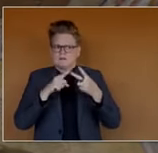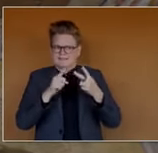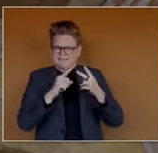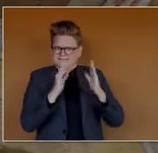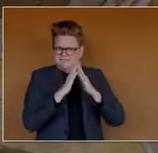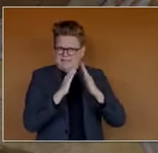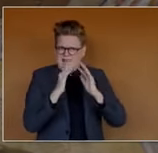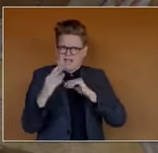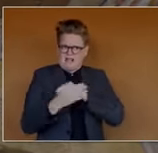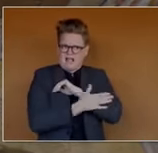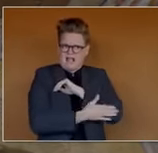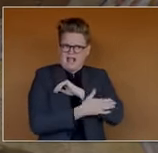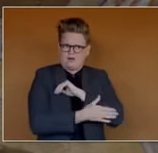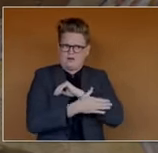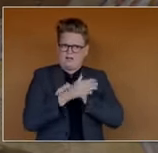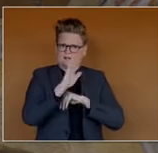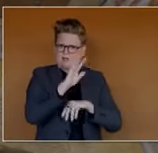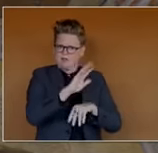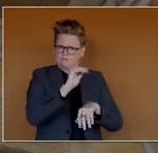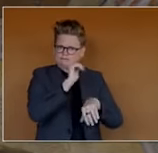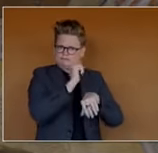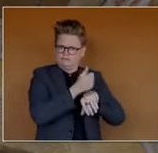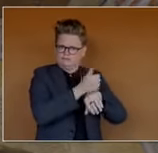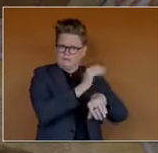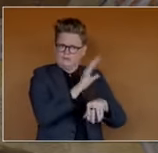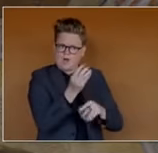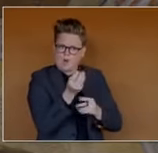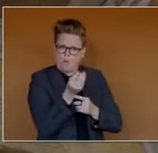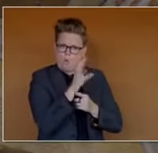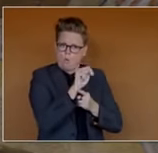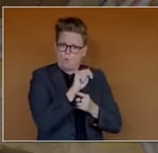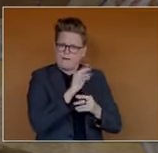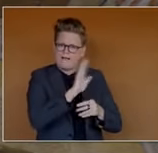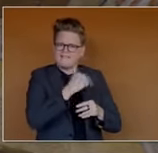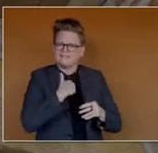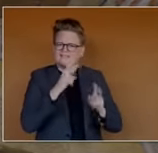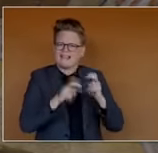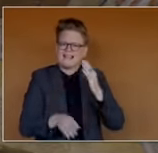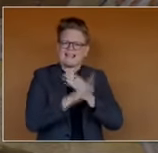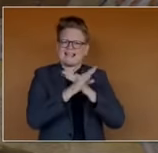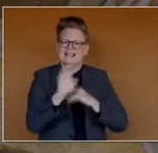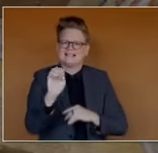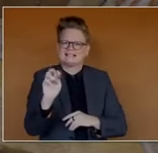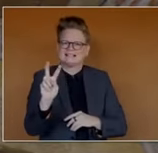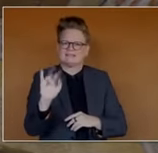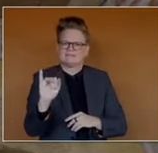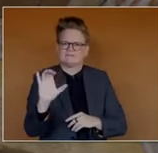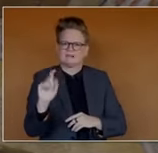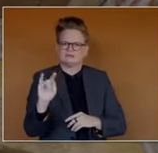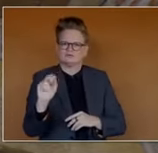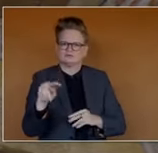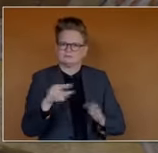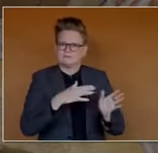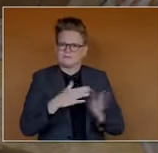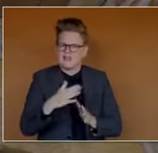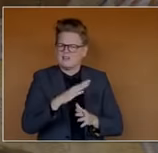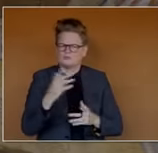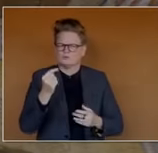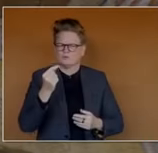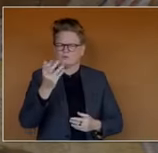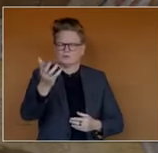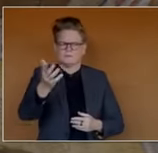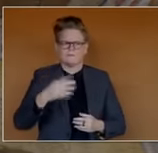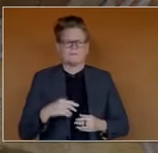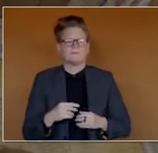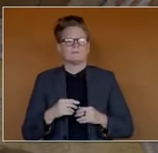it change from county to county, city to city? Yeah, so we have a statewide overlay, and we have language as relates to the authority for local